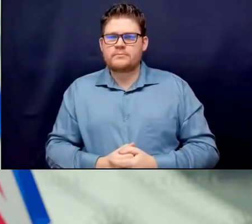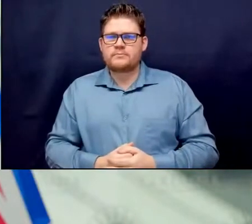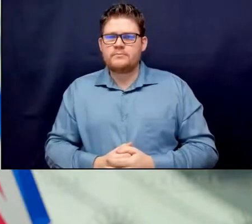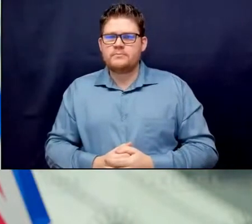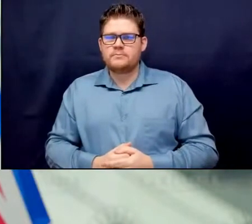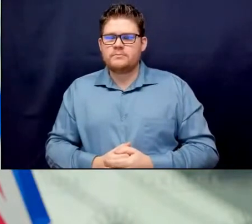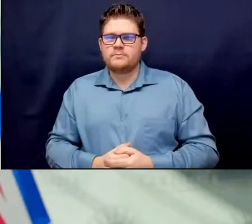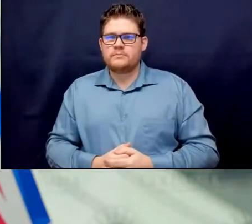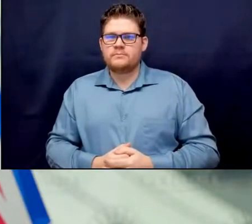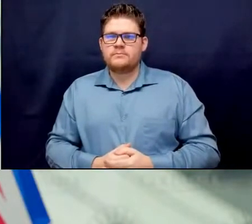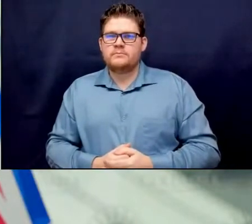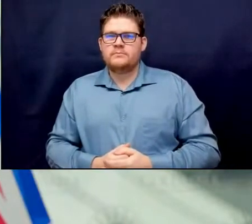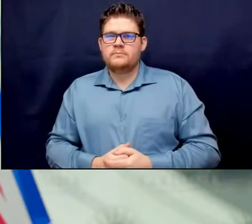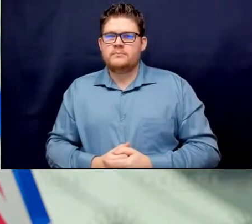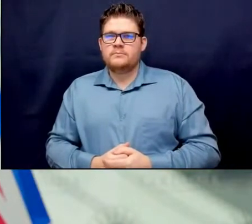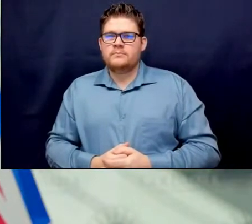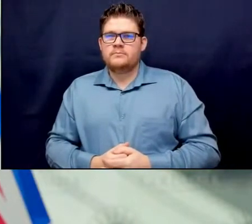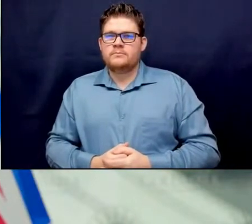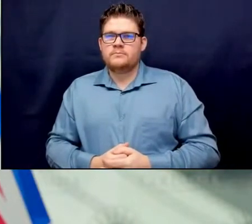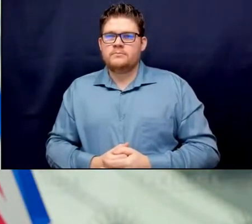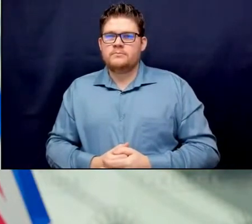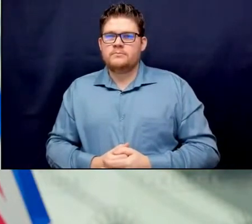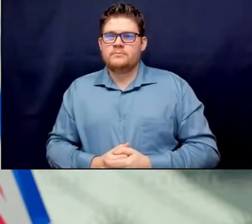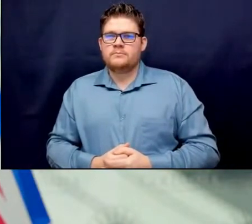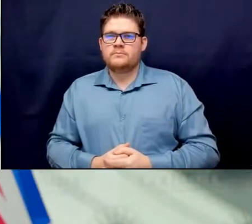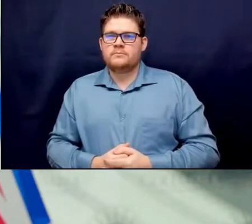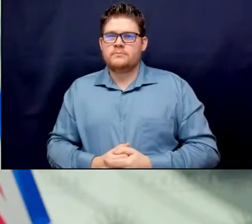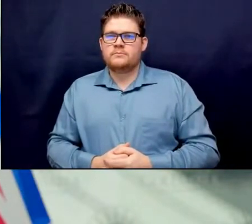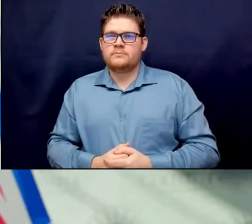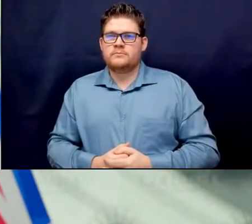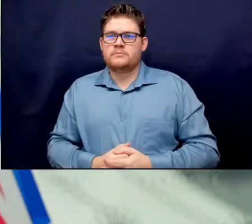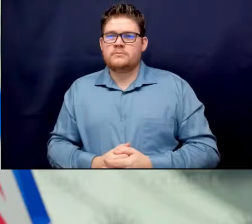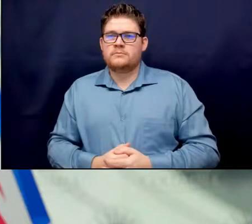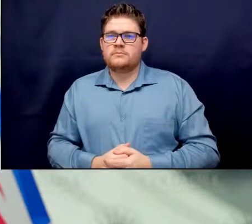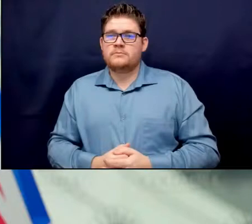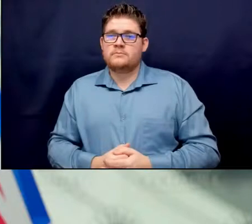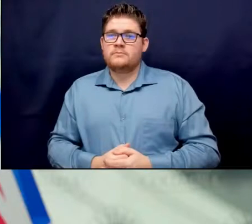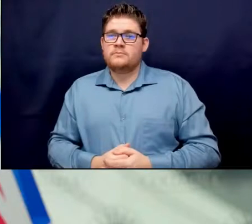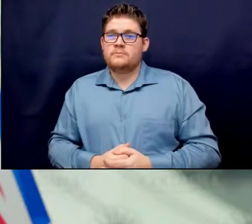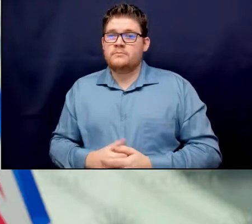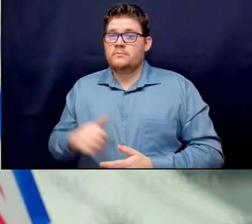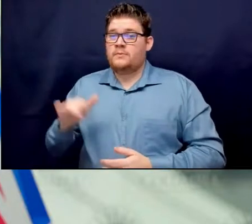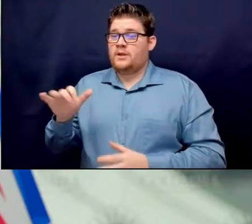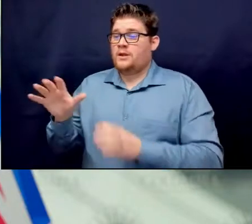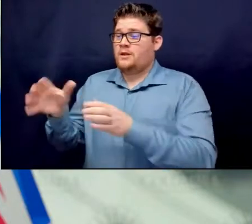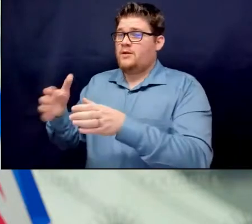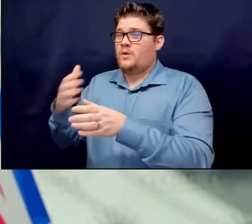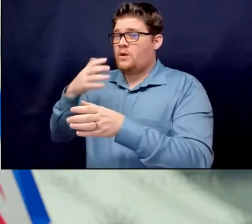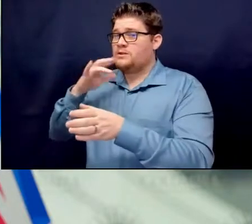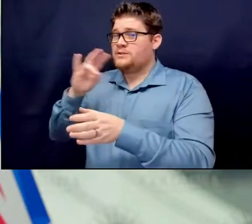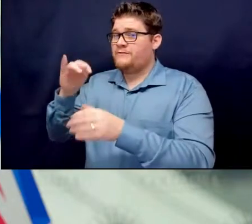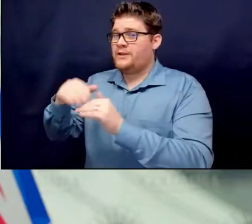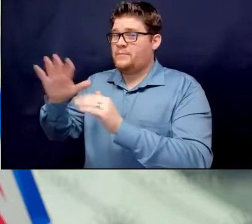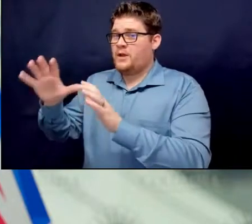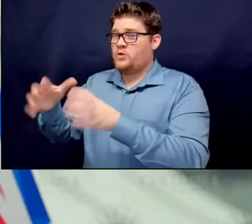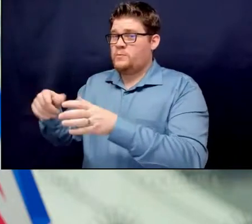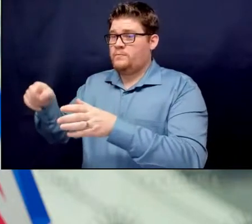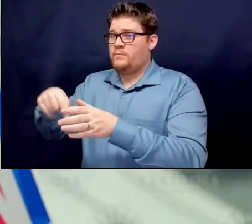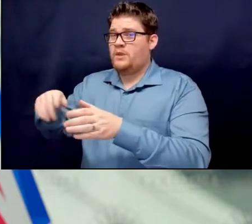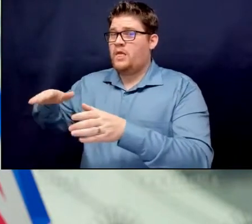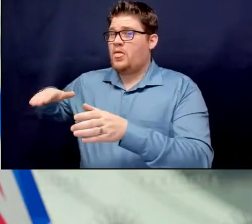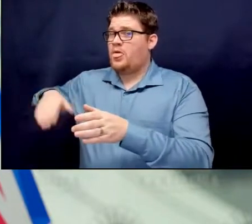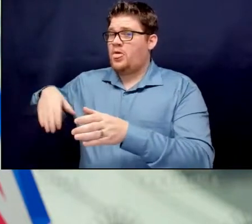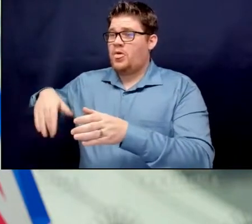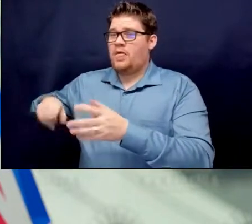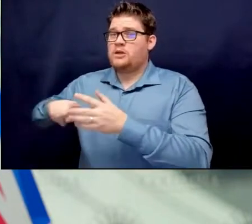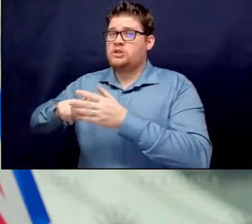about it, there are 7 or 8% of people over 70 who have not received their initial, who are not vaccinated. So 85% of